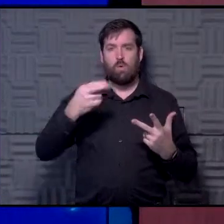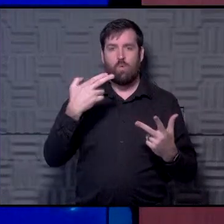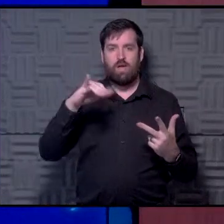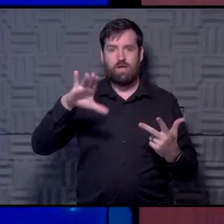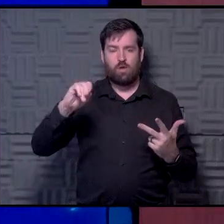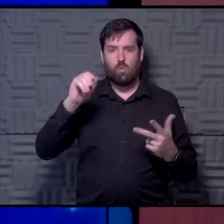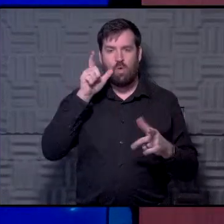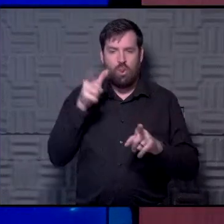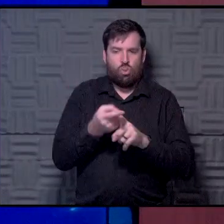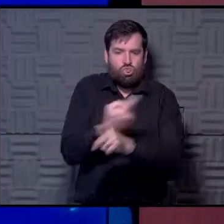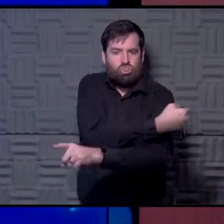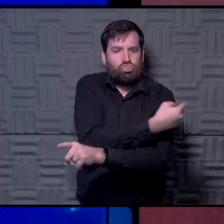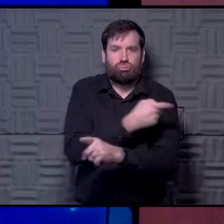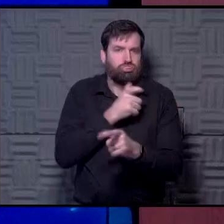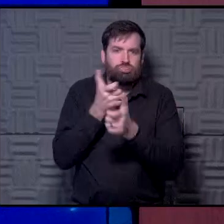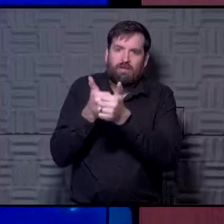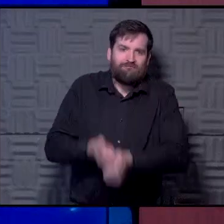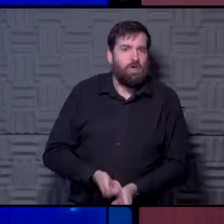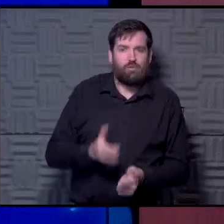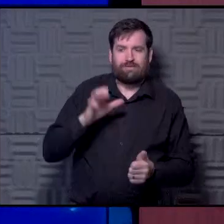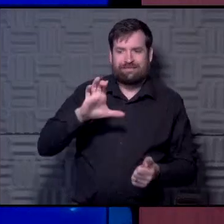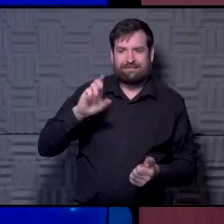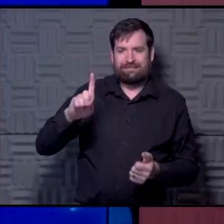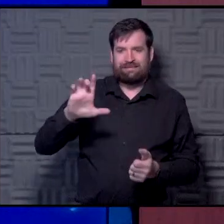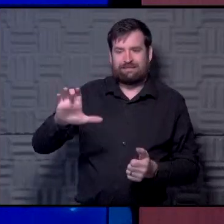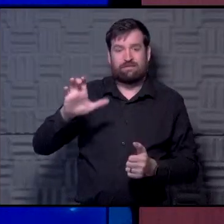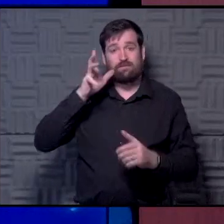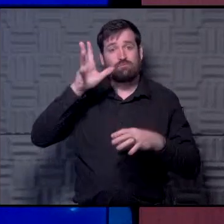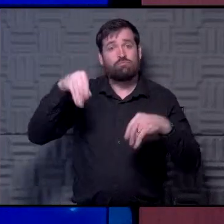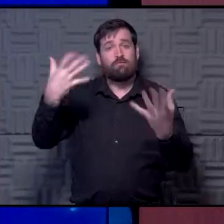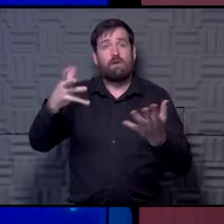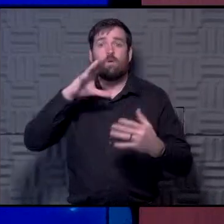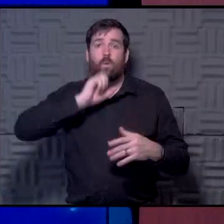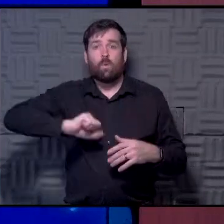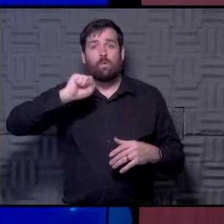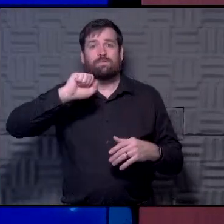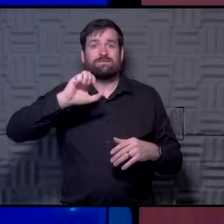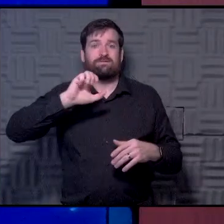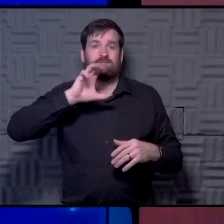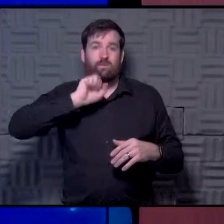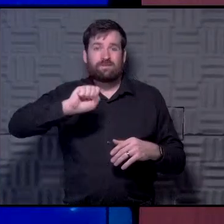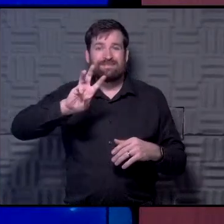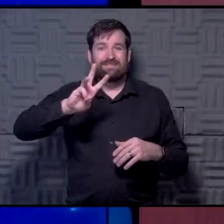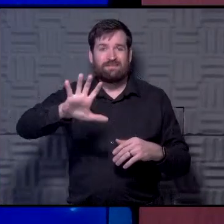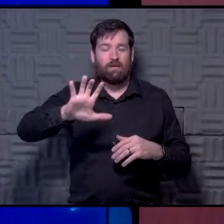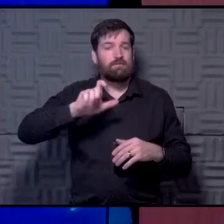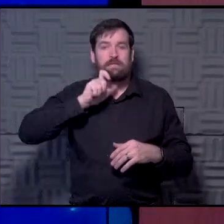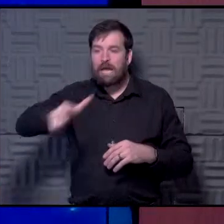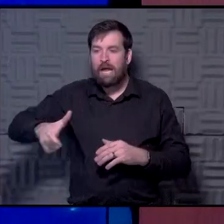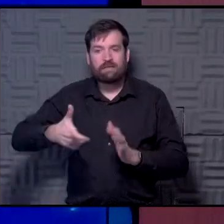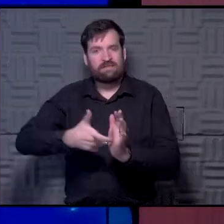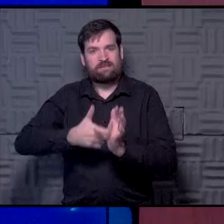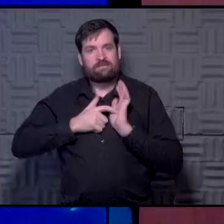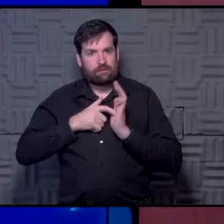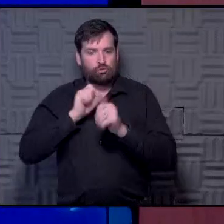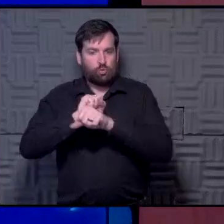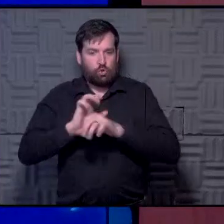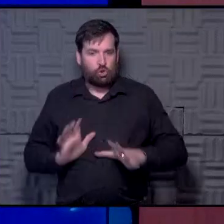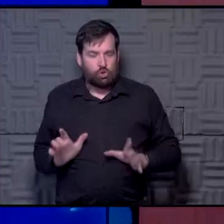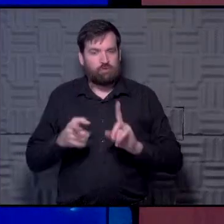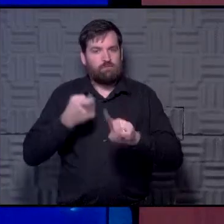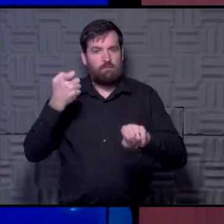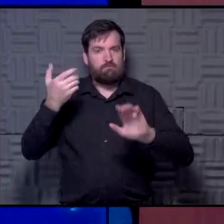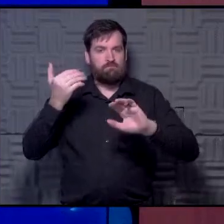from the recommendations from the CDC and start doing people who are over 65 and not doing essential workers who are largely from a